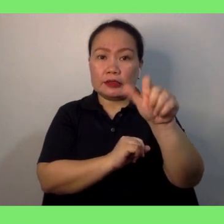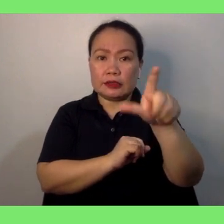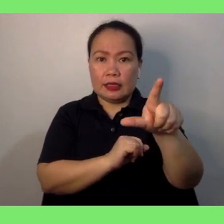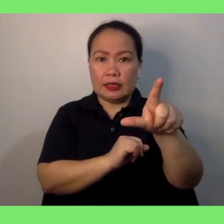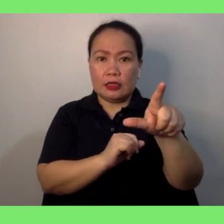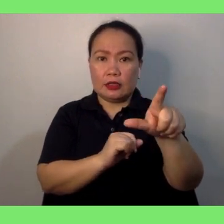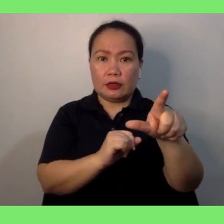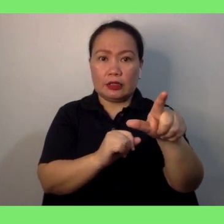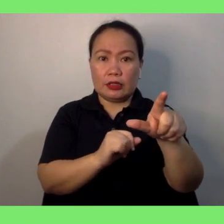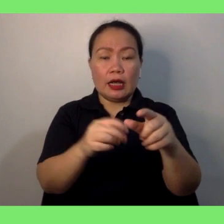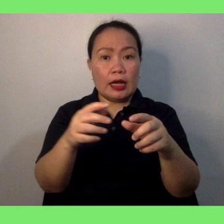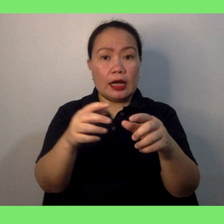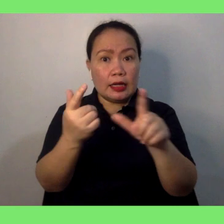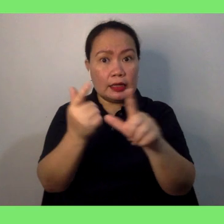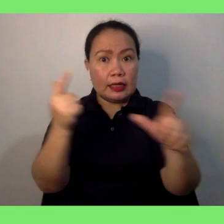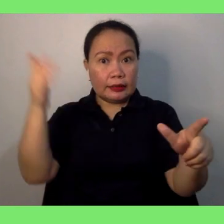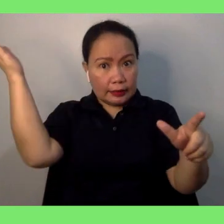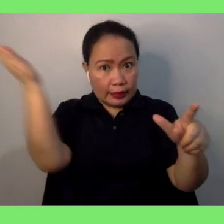Okay? So,